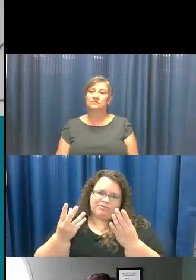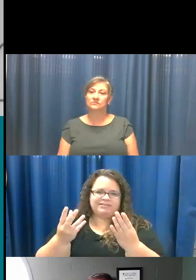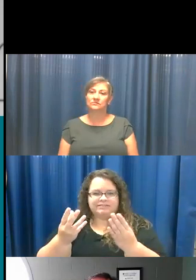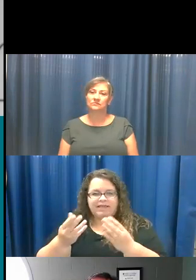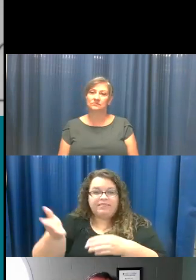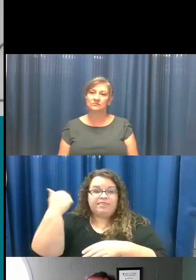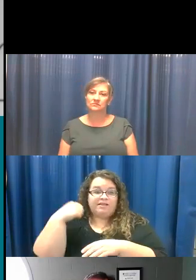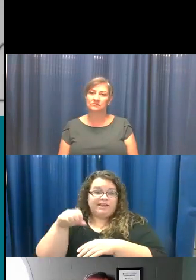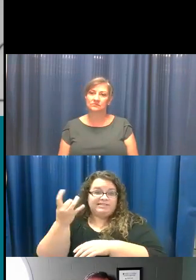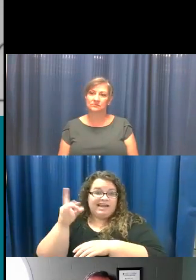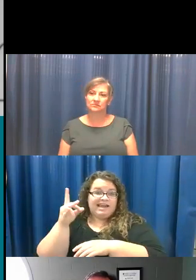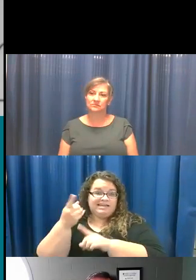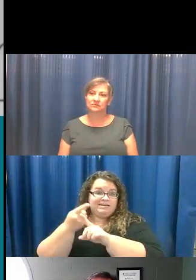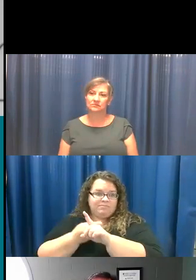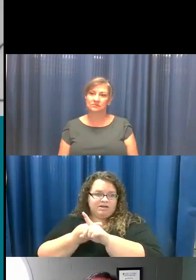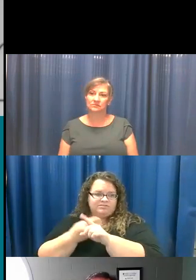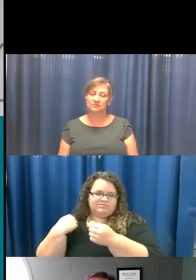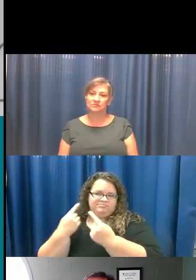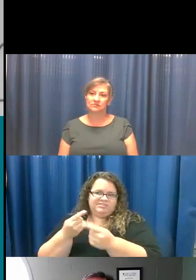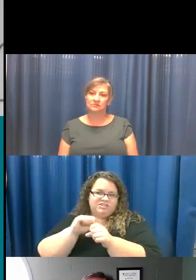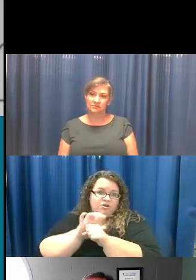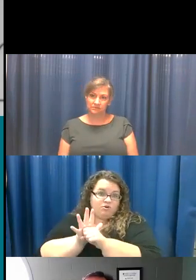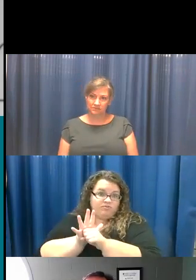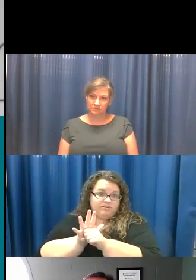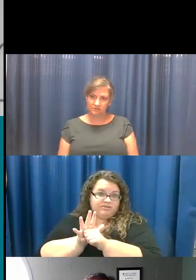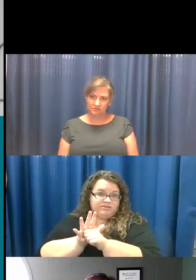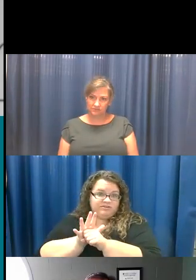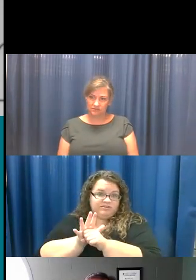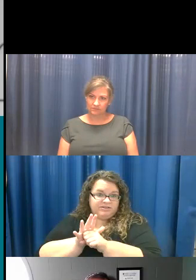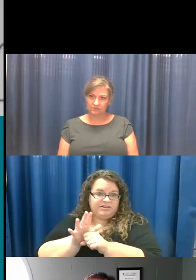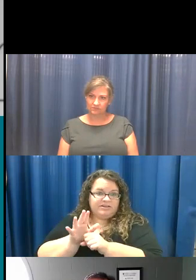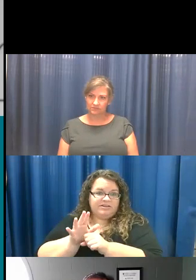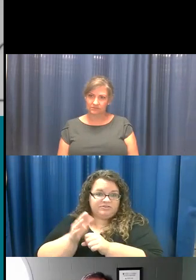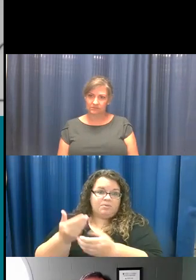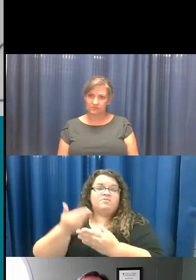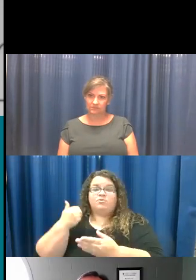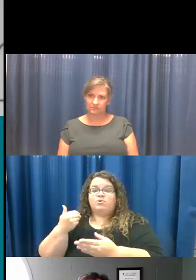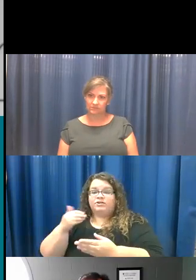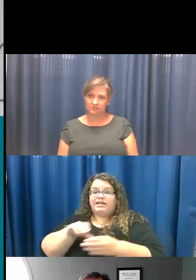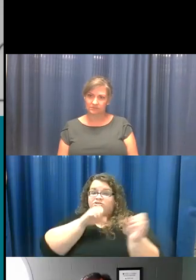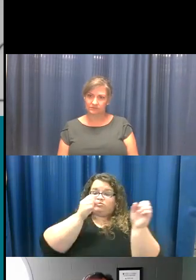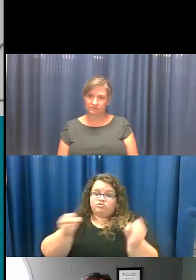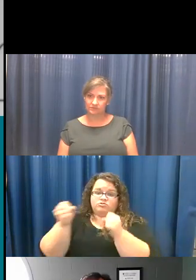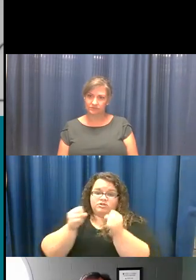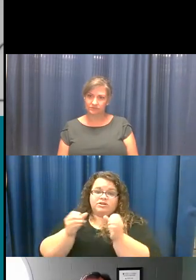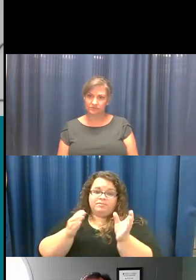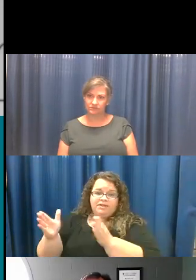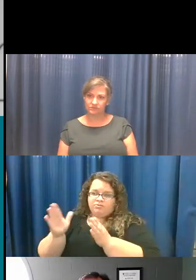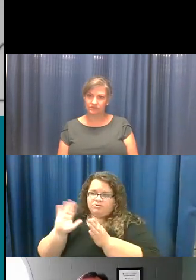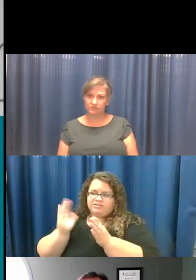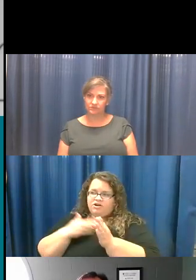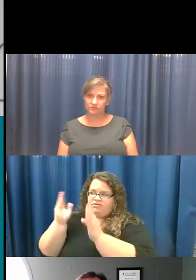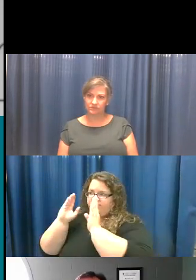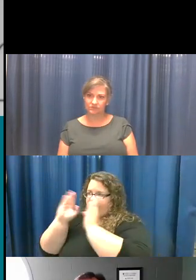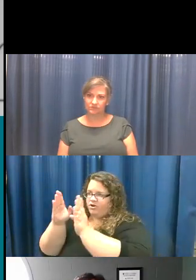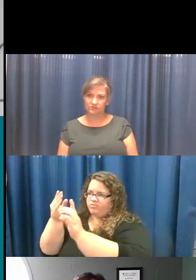the process that we used to address that strategic plan, which was our focus goal process, kind of fell by the wayside